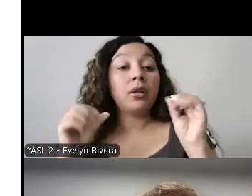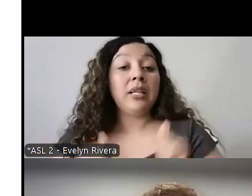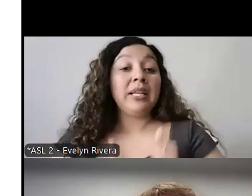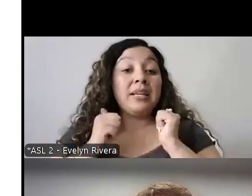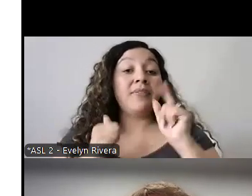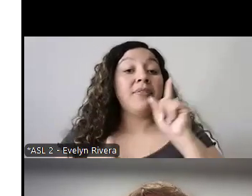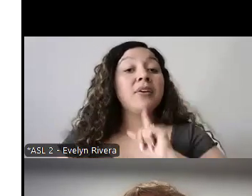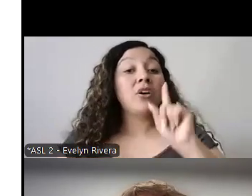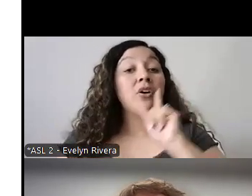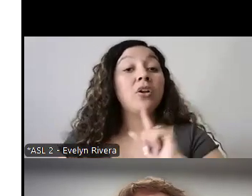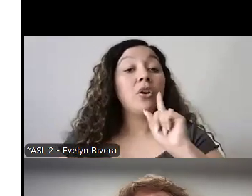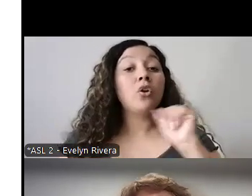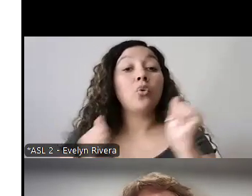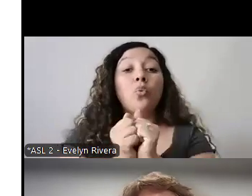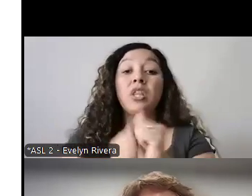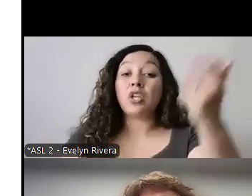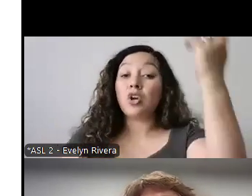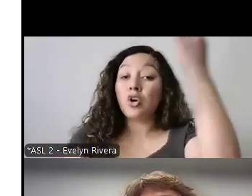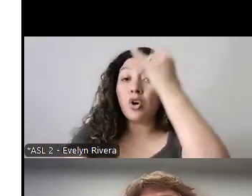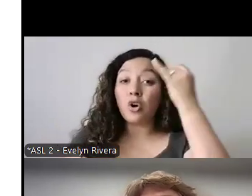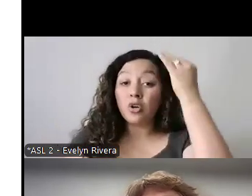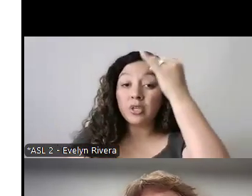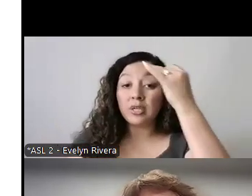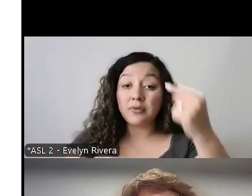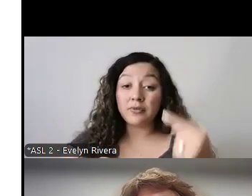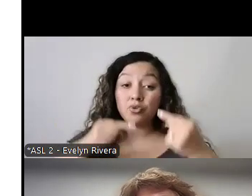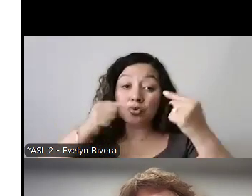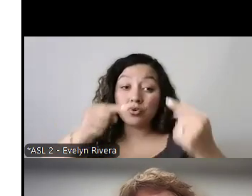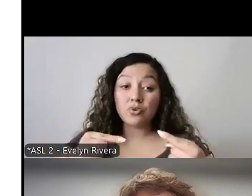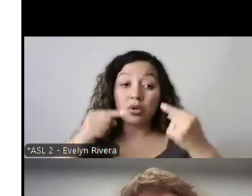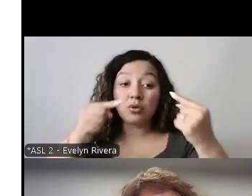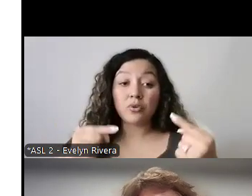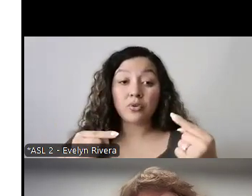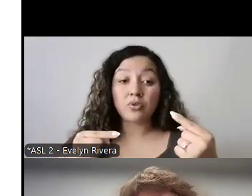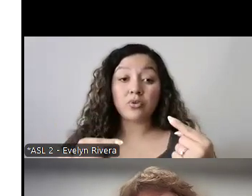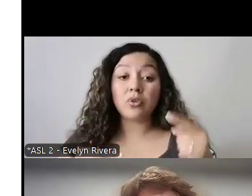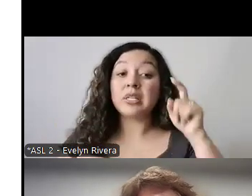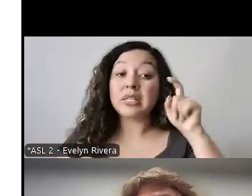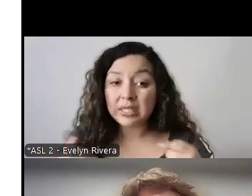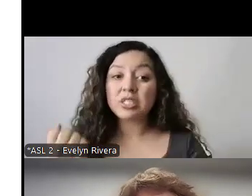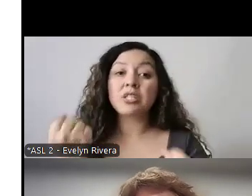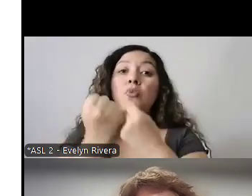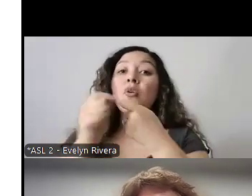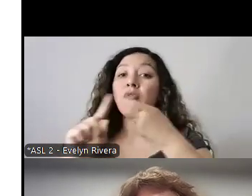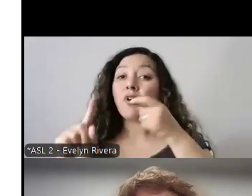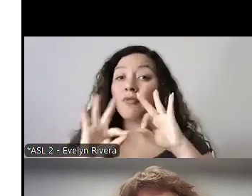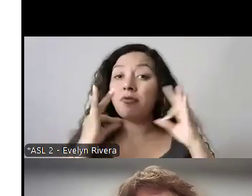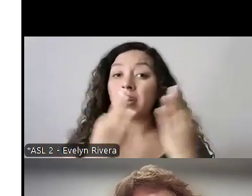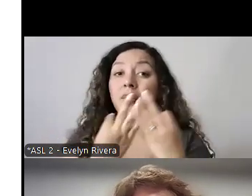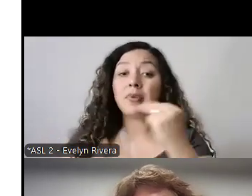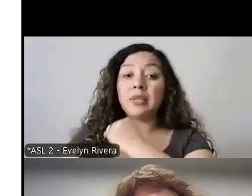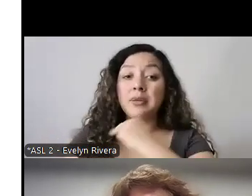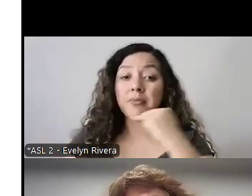cognitive impairment is a hallmark for inadequate support from family members. In